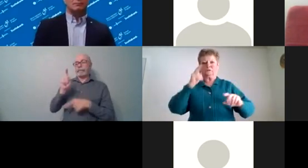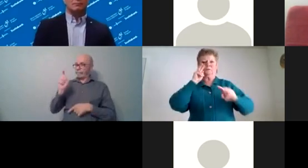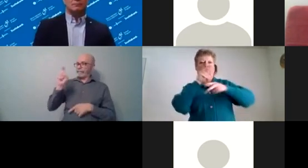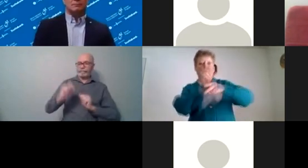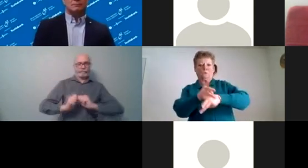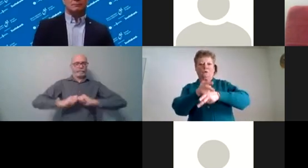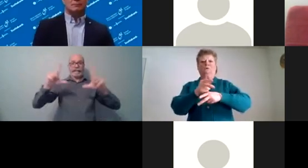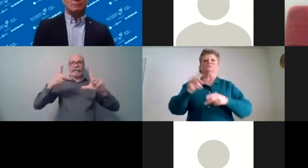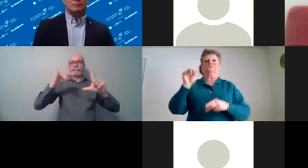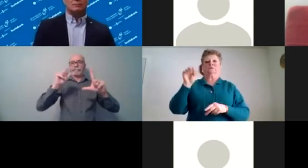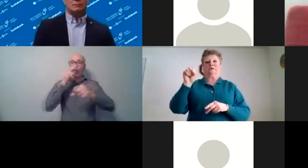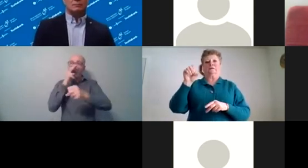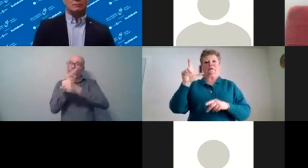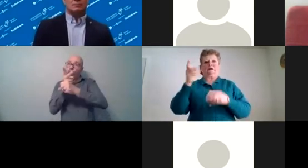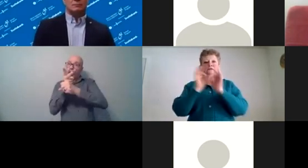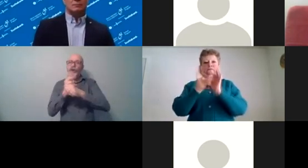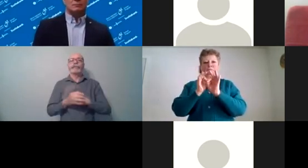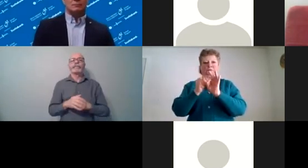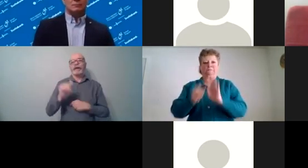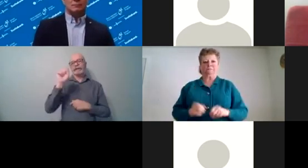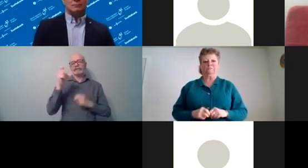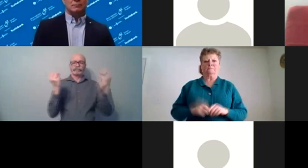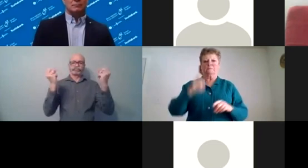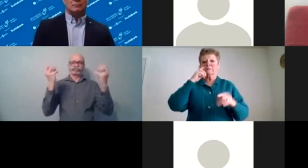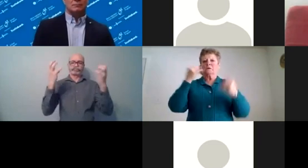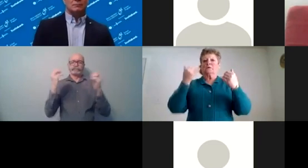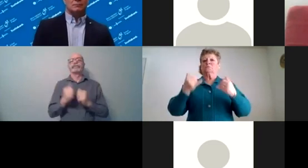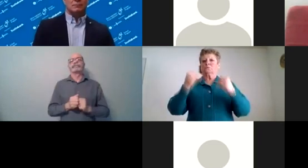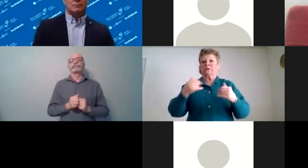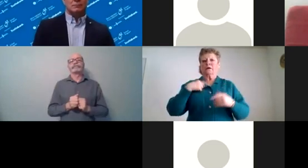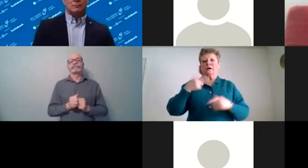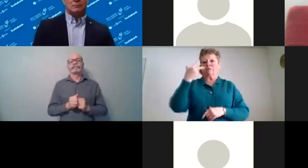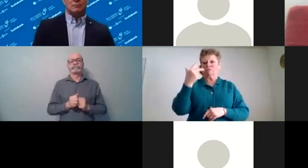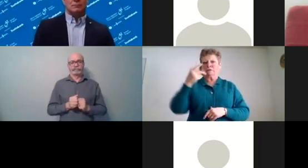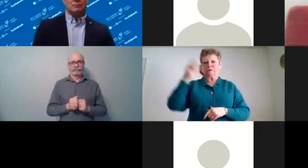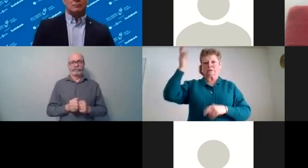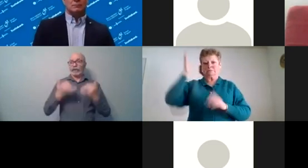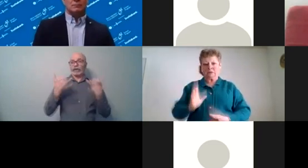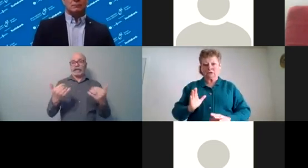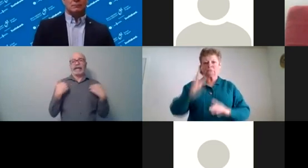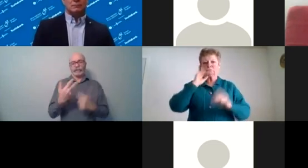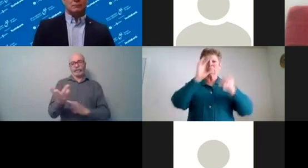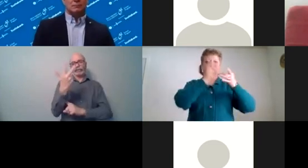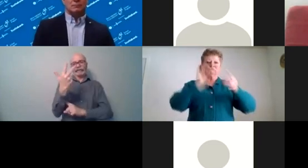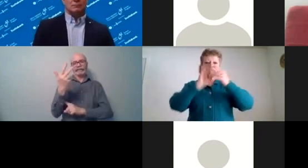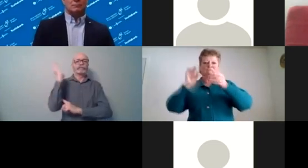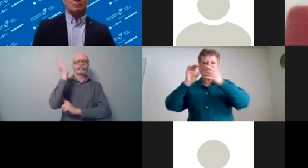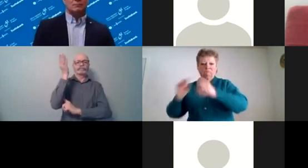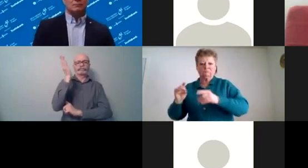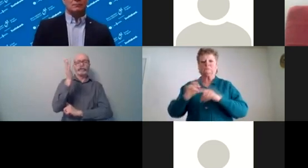the ASL interpretation. So for today's agenda, our three speakers will be sharing remarks, followed by a